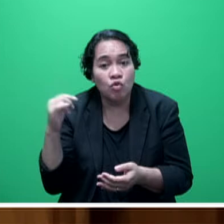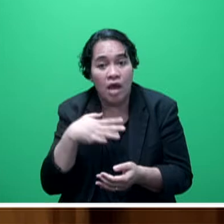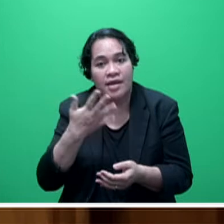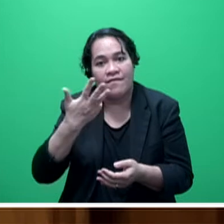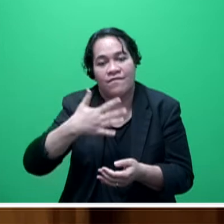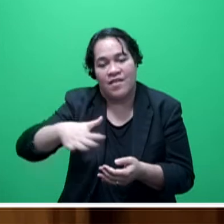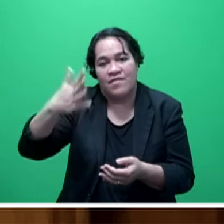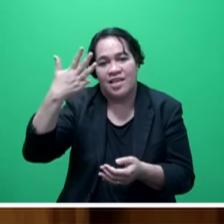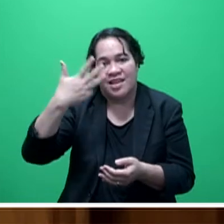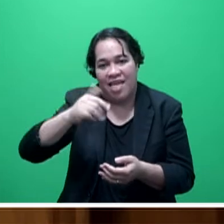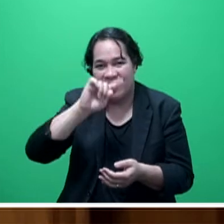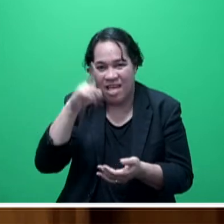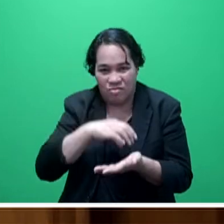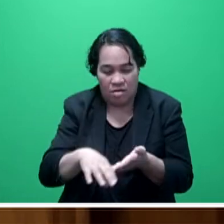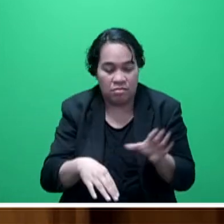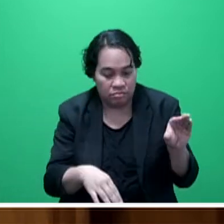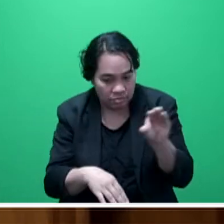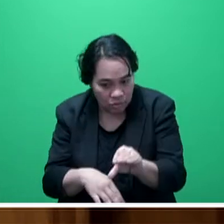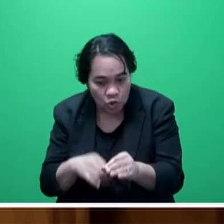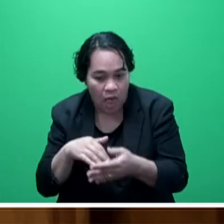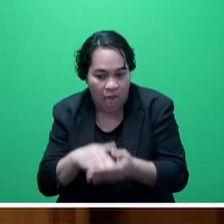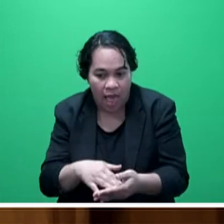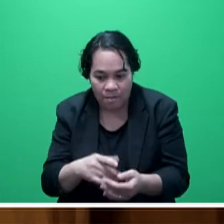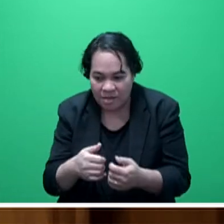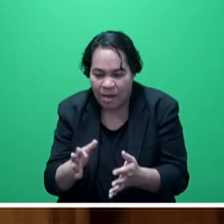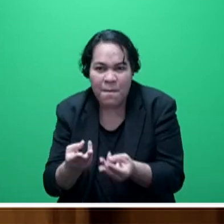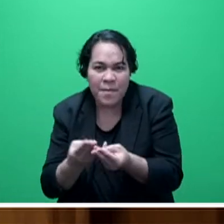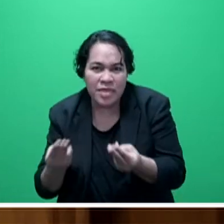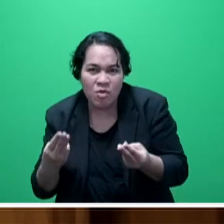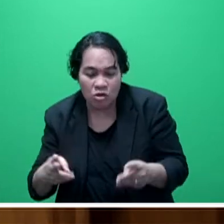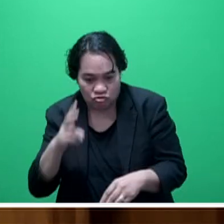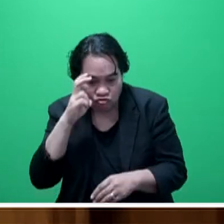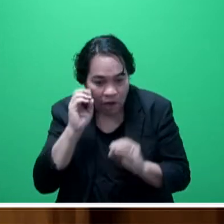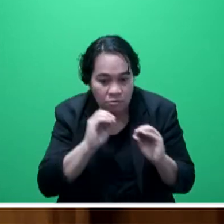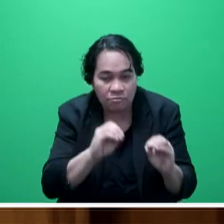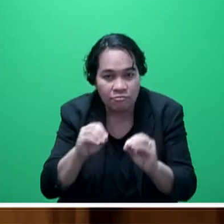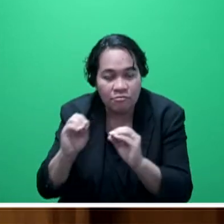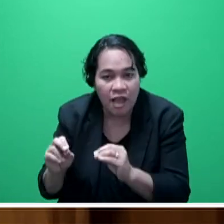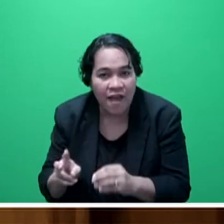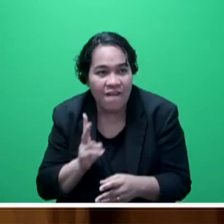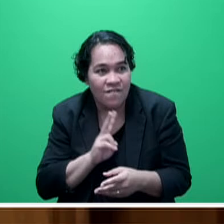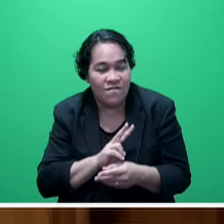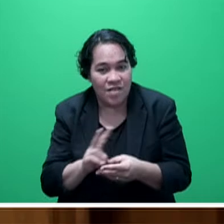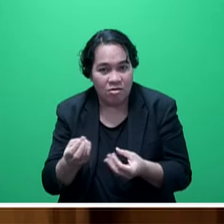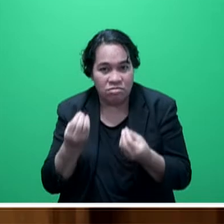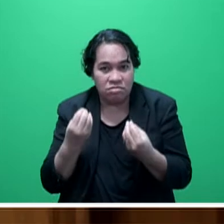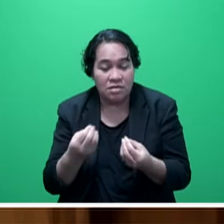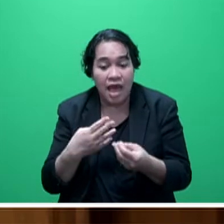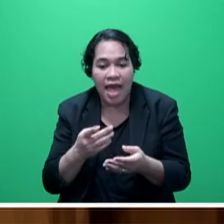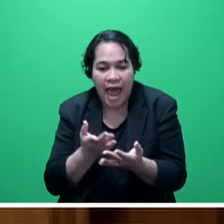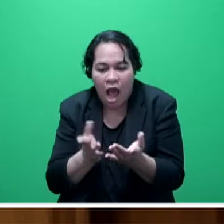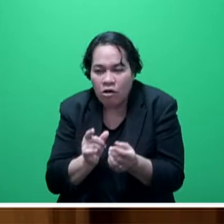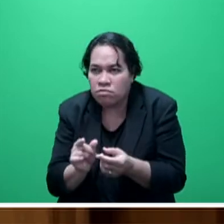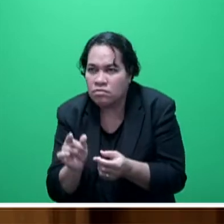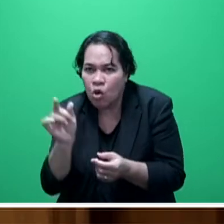$259,000 will provide farm startup materials, training, value adding, and a path to market